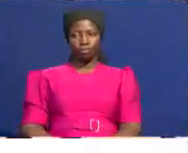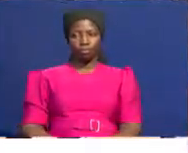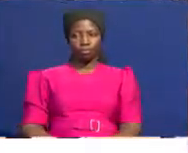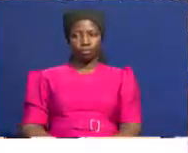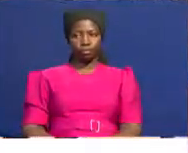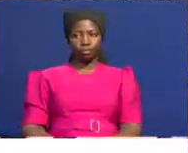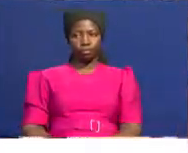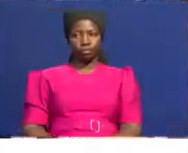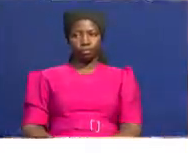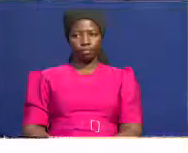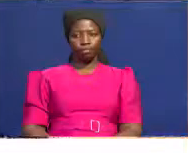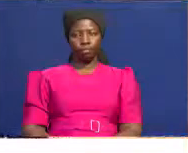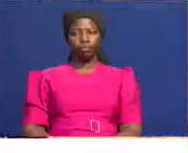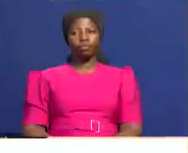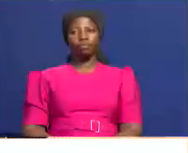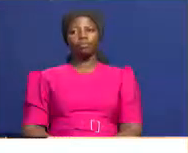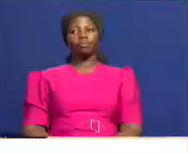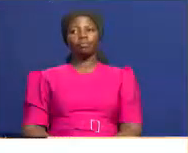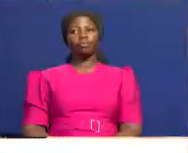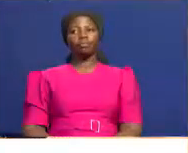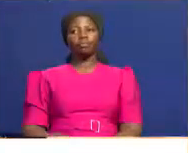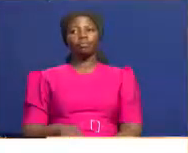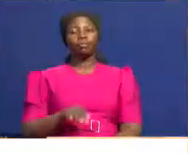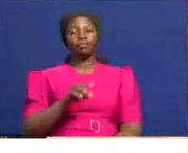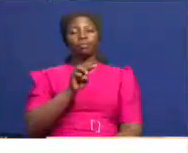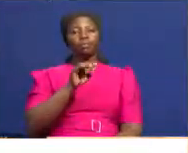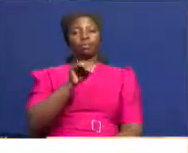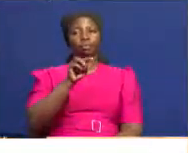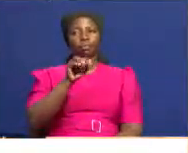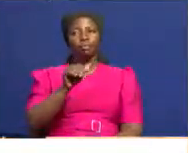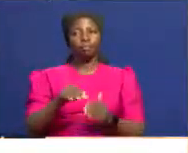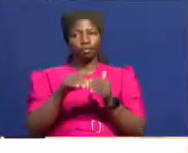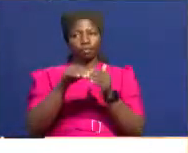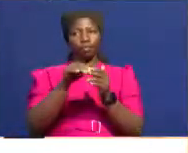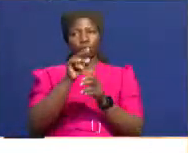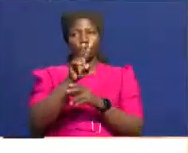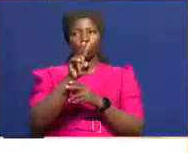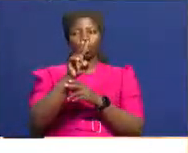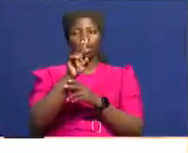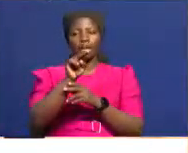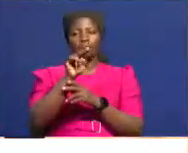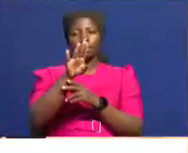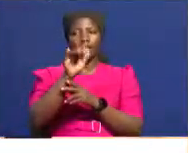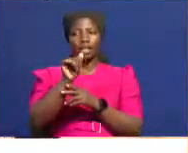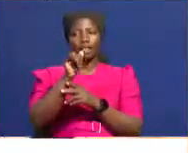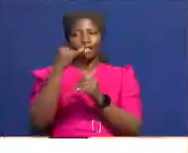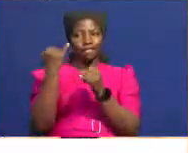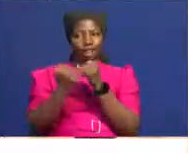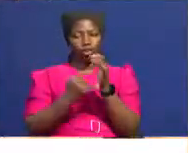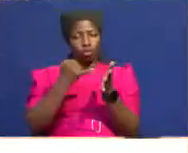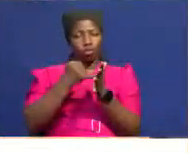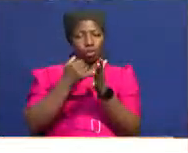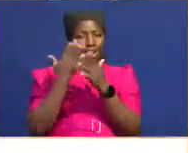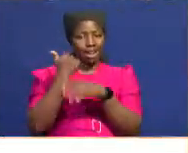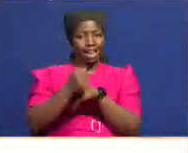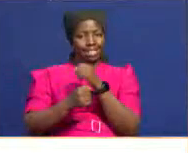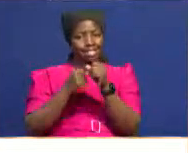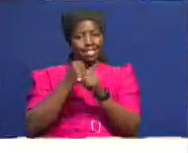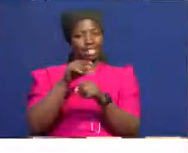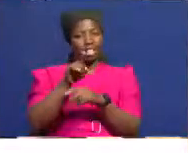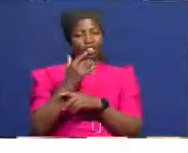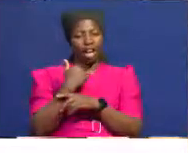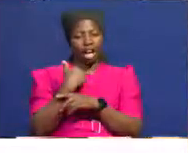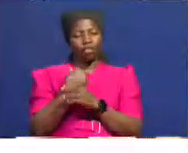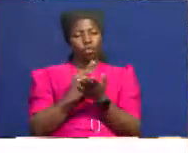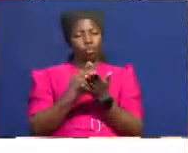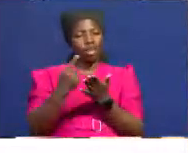DeSumo connects. Balta, who has led Miami to 2 NBA finals, including last year's defeat by Denver Nuggets, is facing several weeks